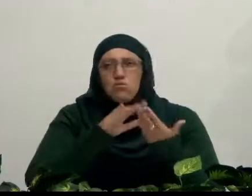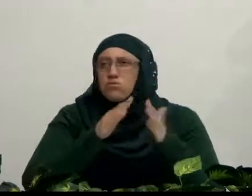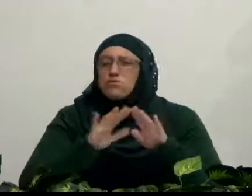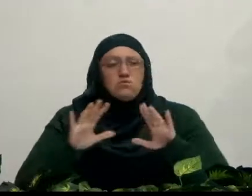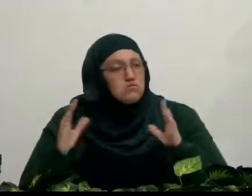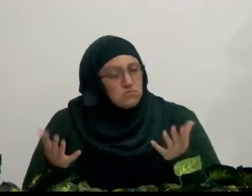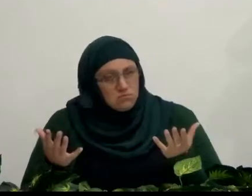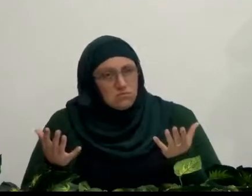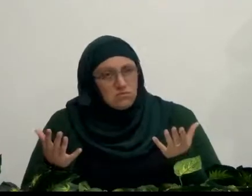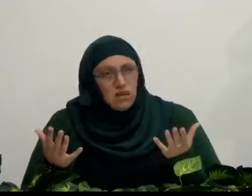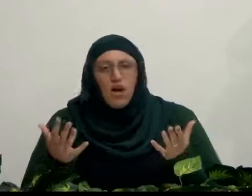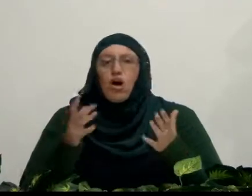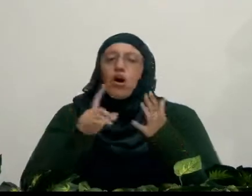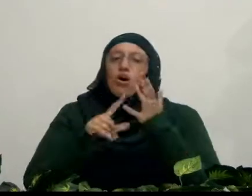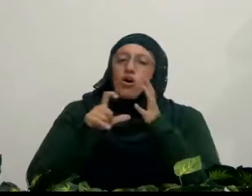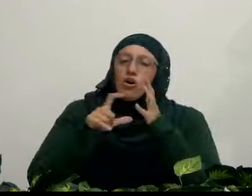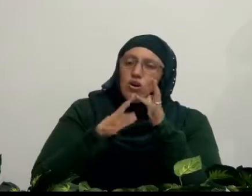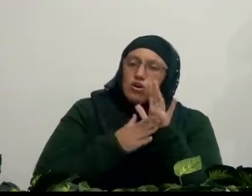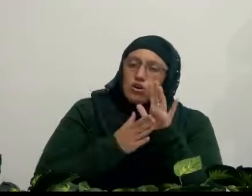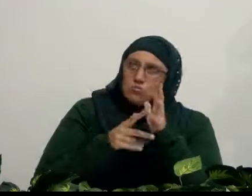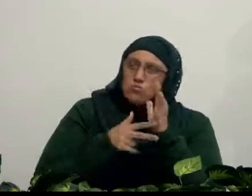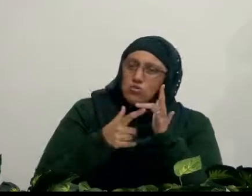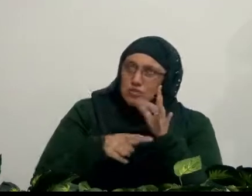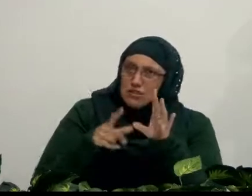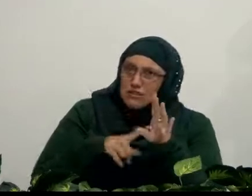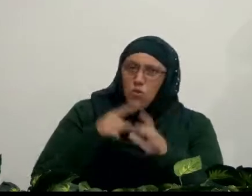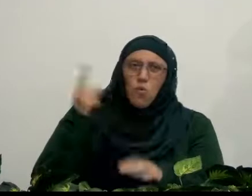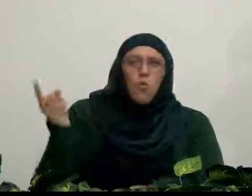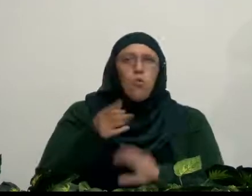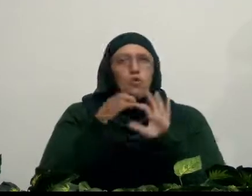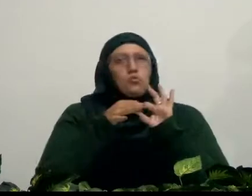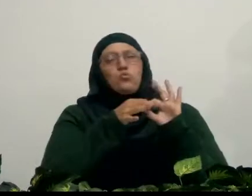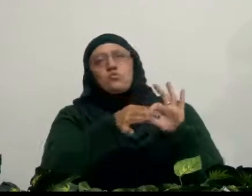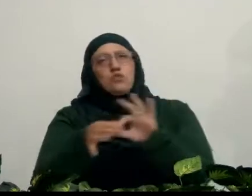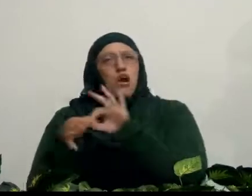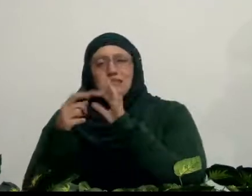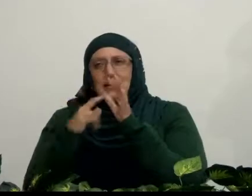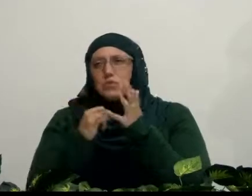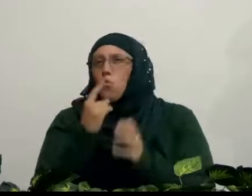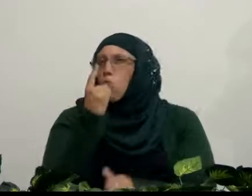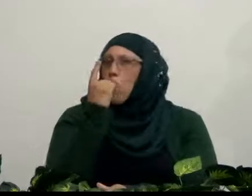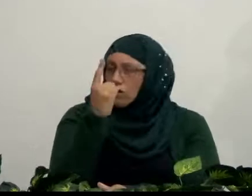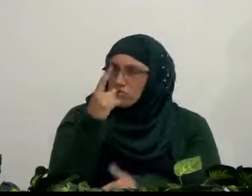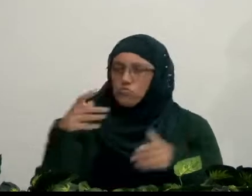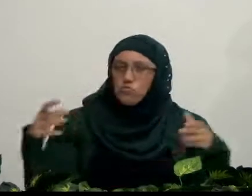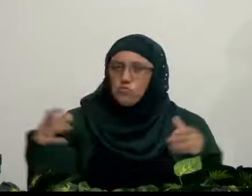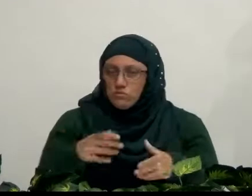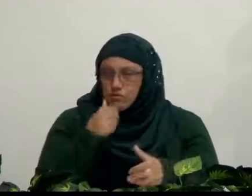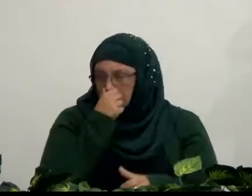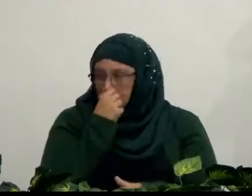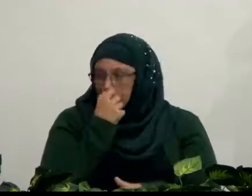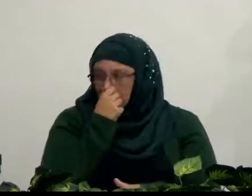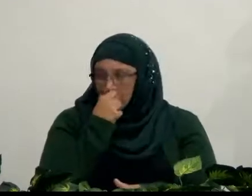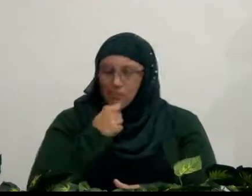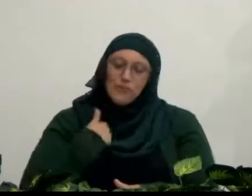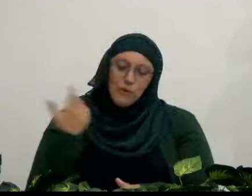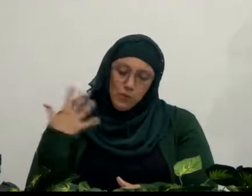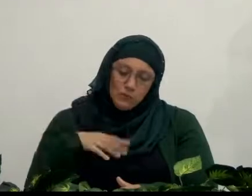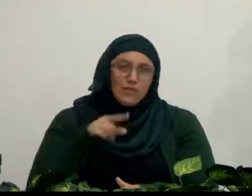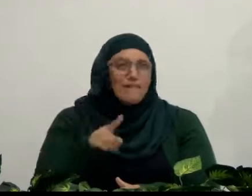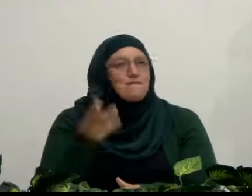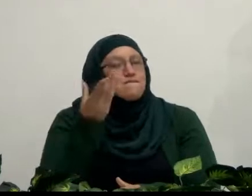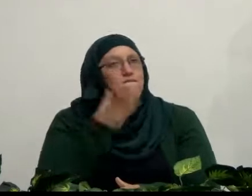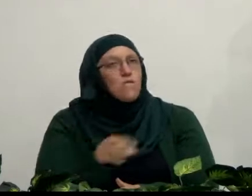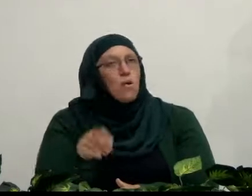together, community, they are all united as one body. One. And I'll tell you, this is what I want to deliver, inshallah, from the message of the